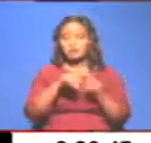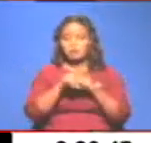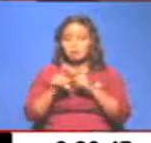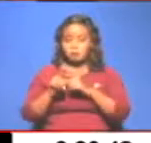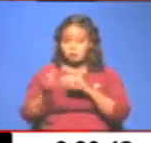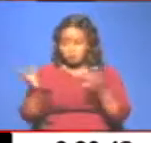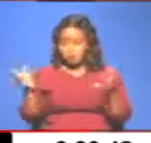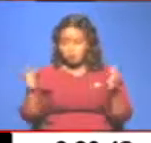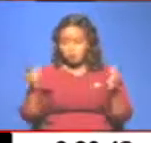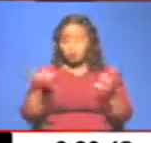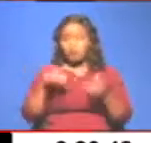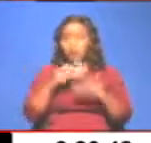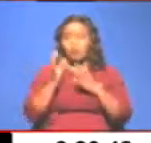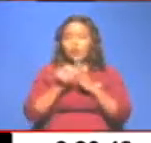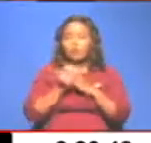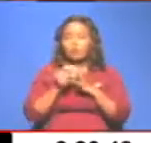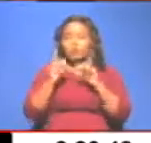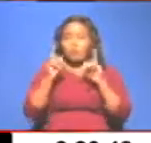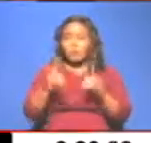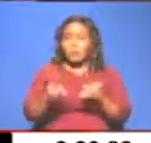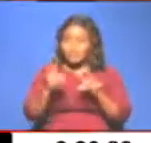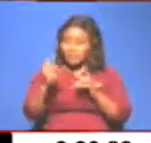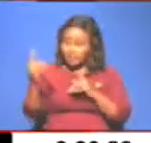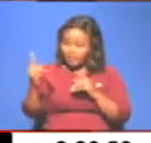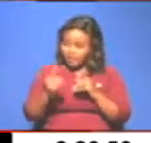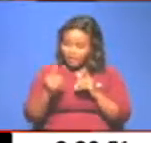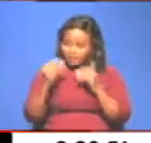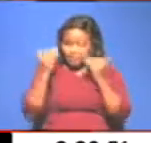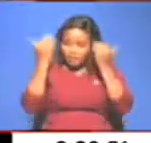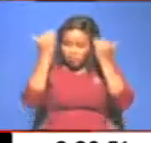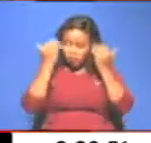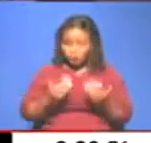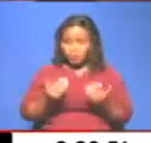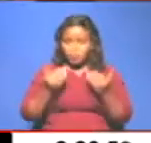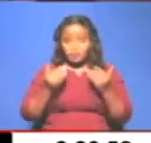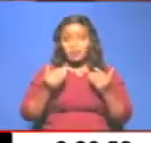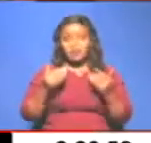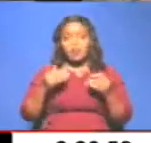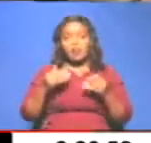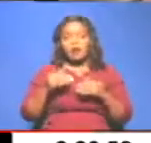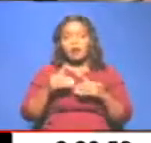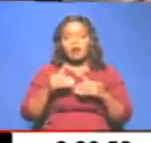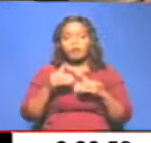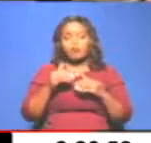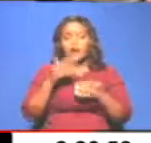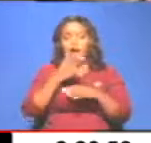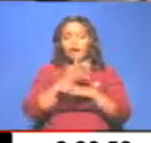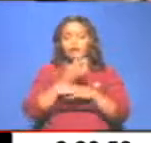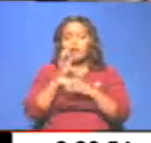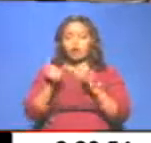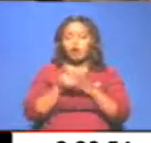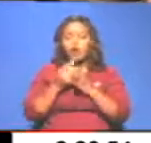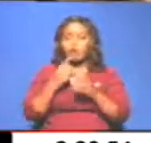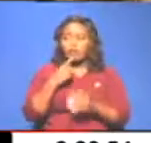their attendance in court is dispensed with following the order of the High Court.